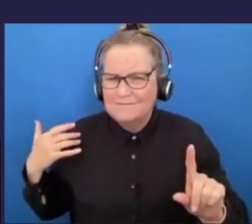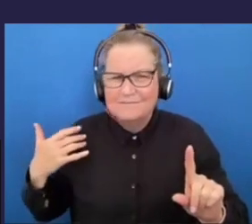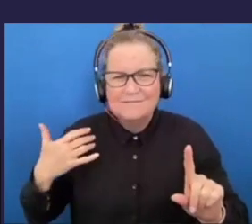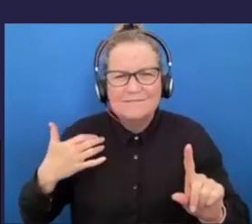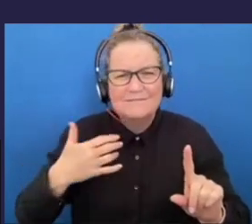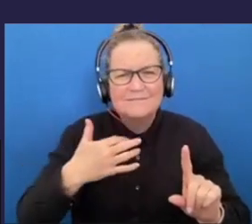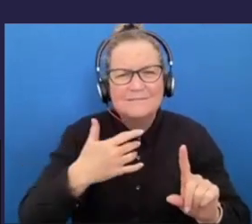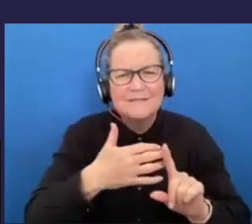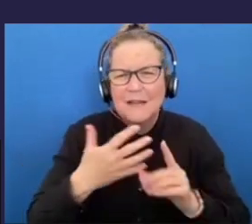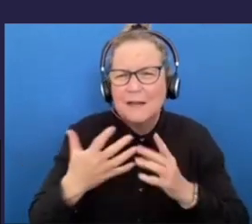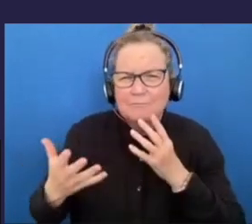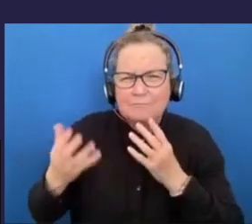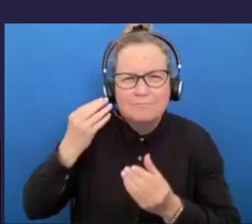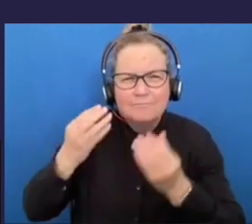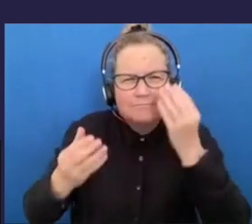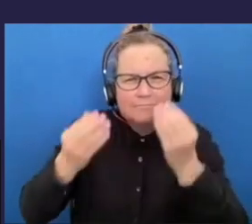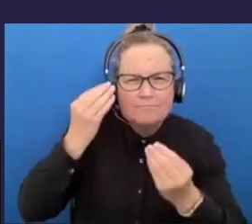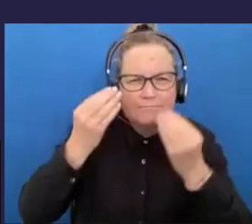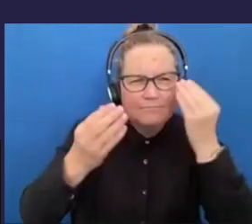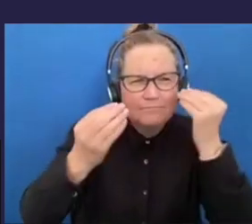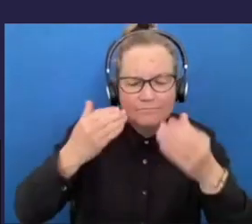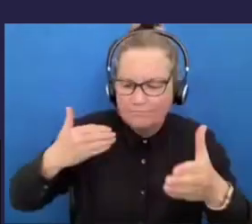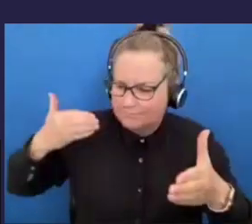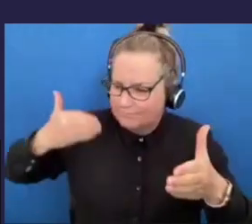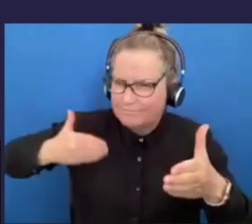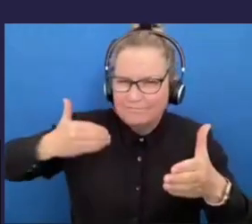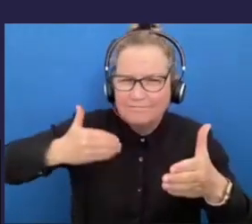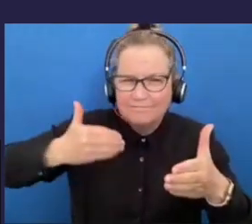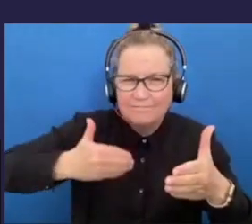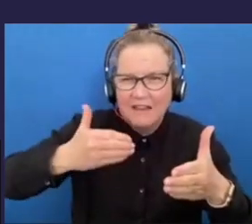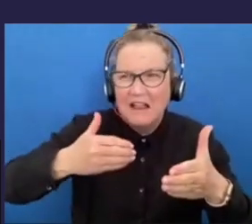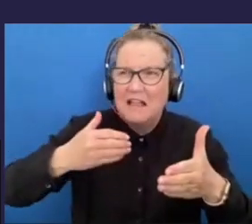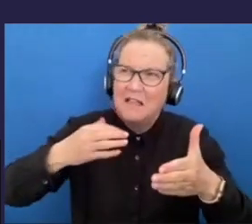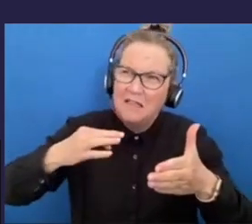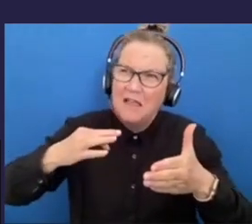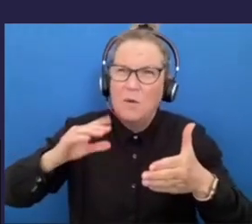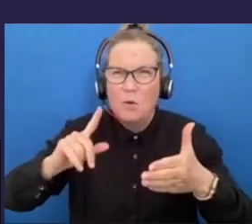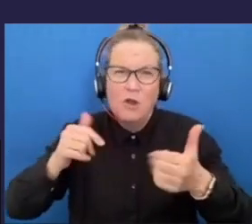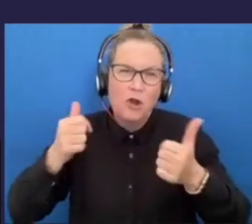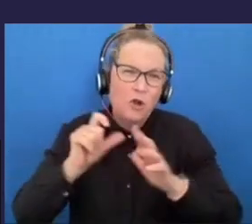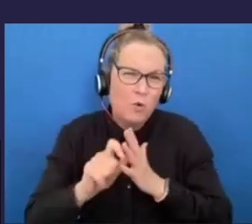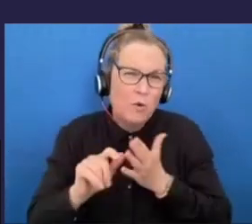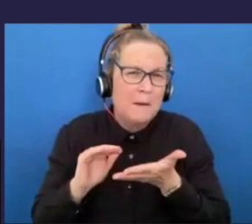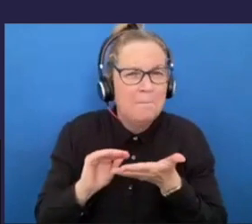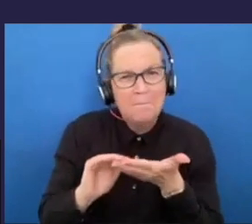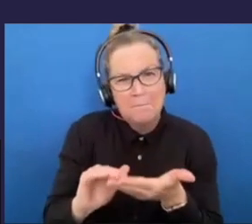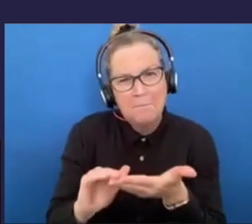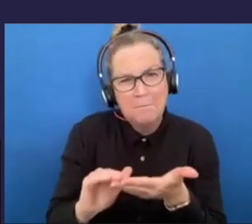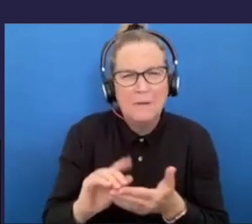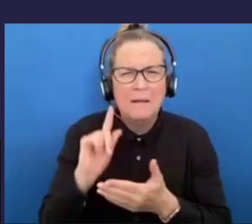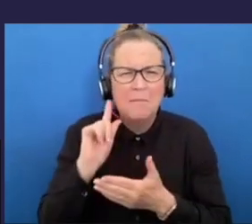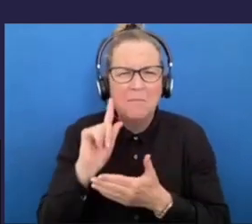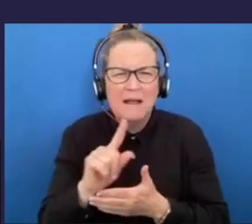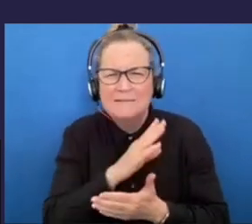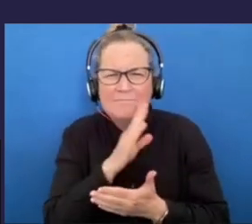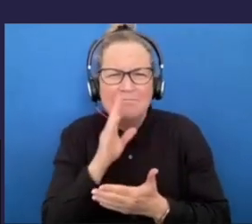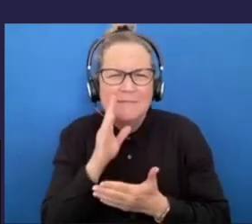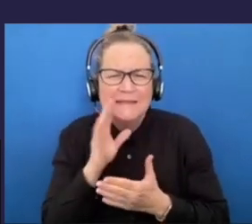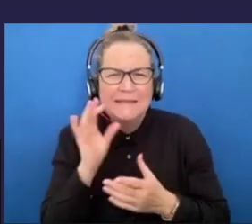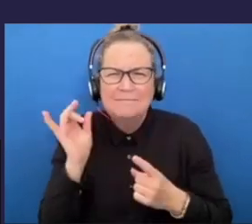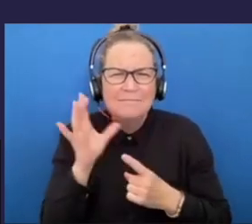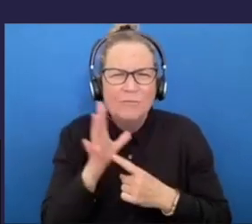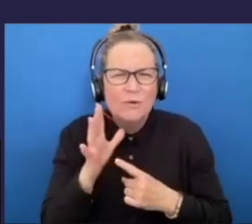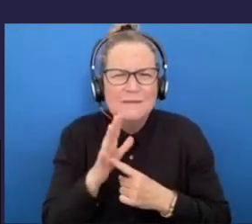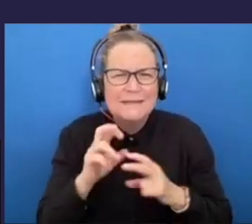treatments we had done over those years, while helpful, were not really dealing with what seemed to me to be the main issue that people with disabilities